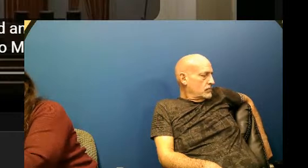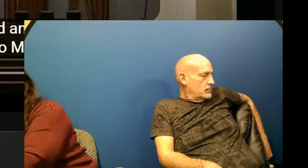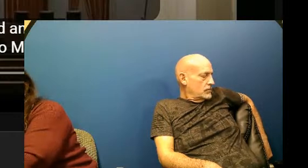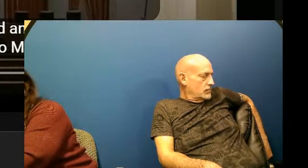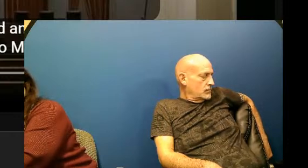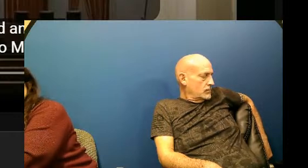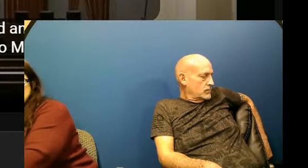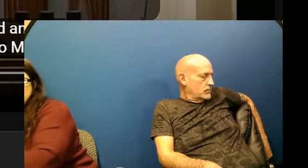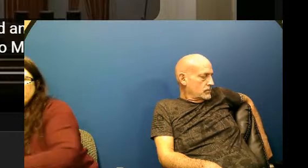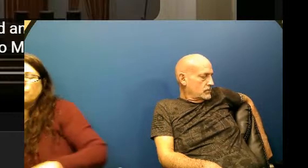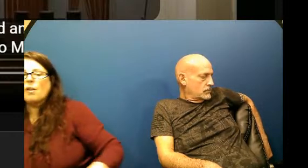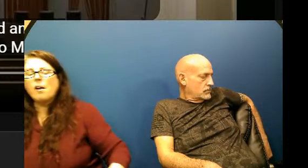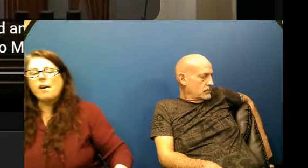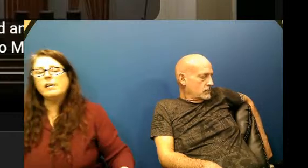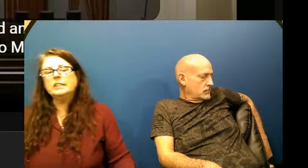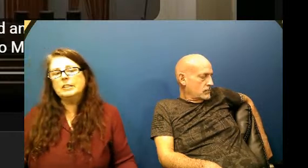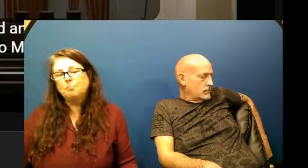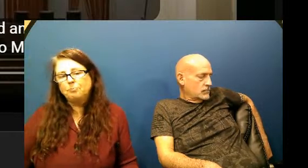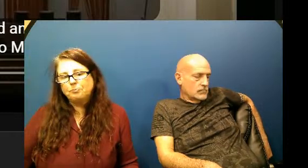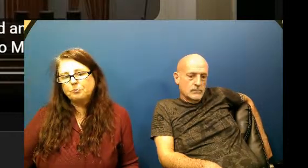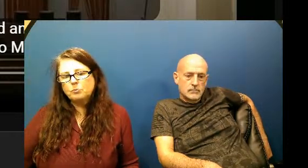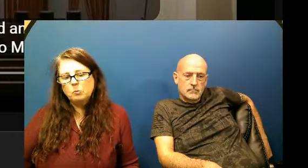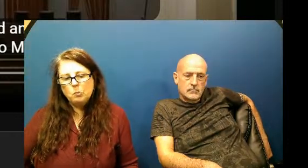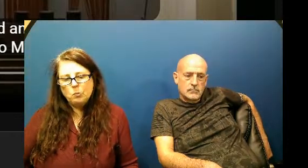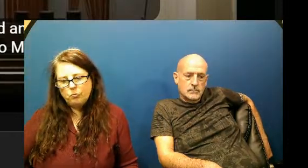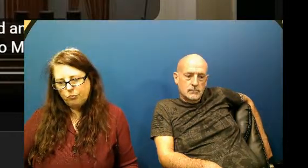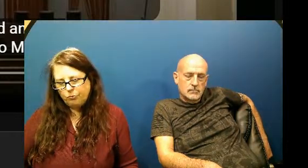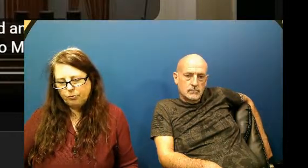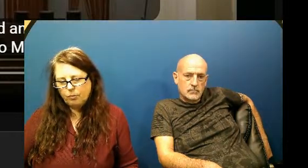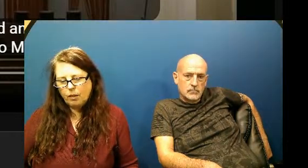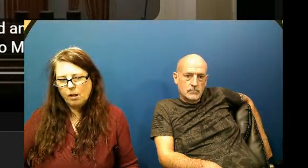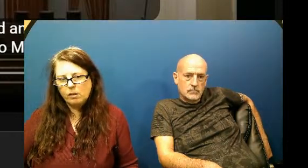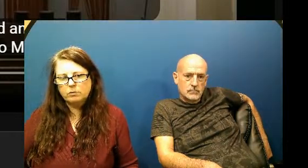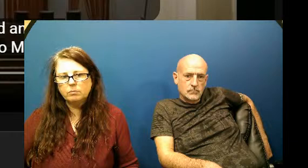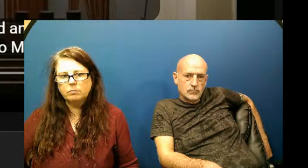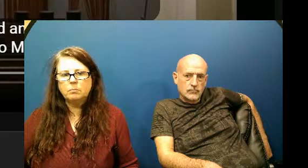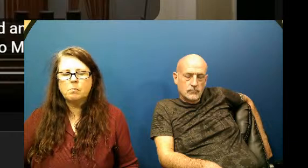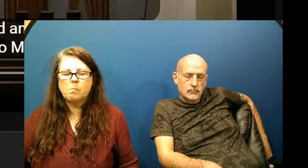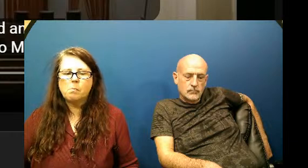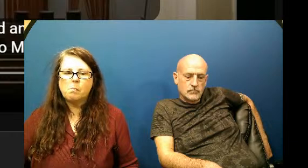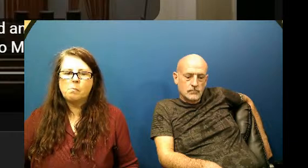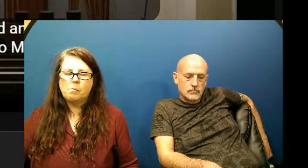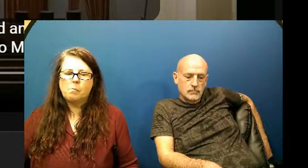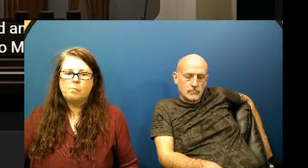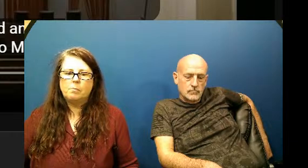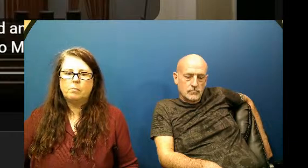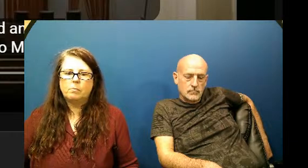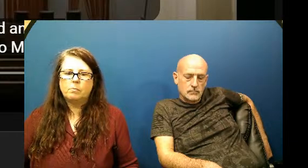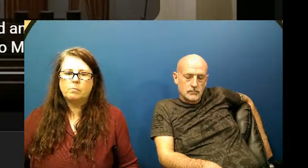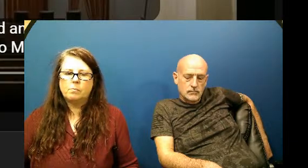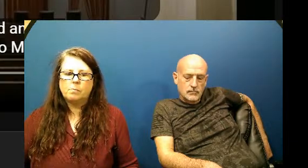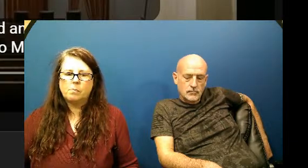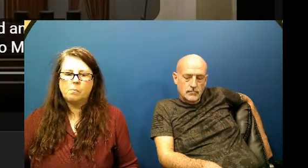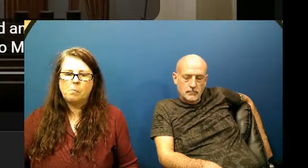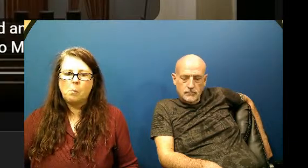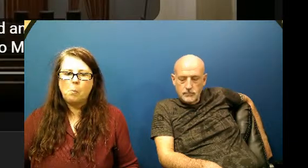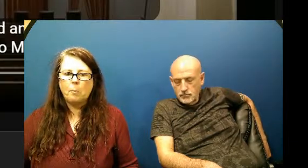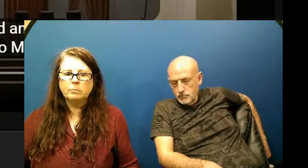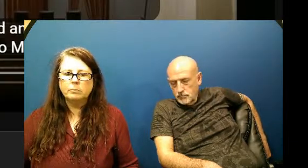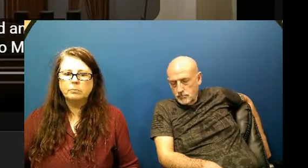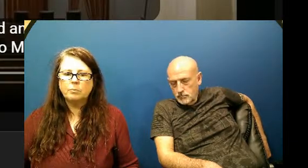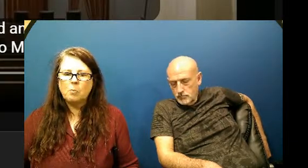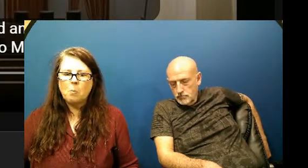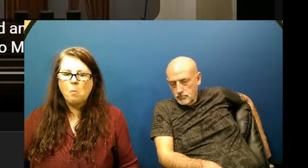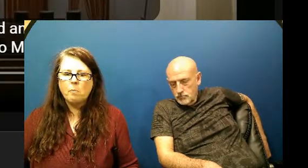and replicate it and have been very unsuccessful. So Yeah. that ought to tell you something. And so just imagine the algorithm here as a collection of thousands